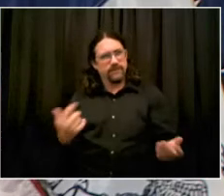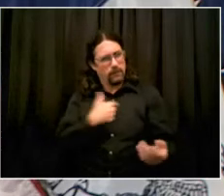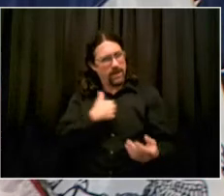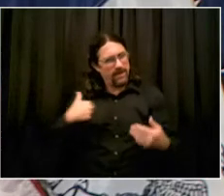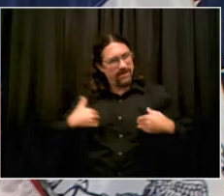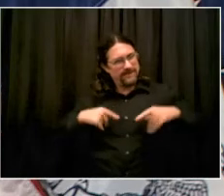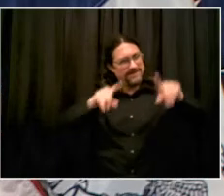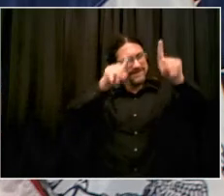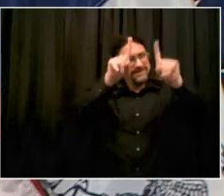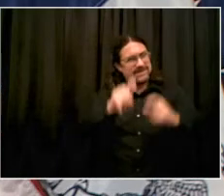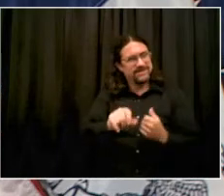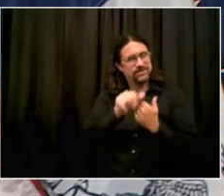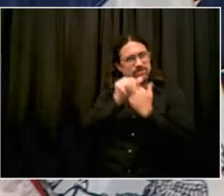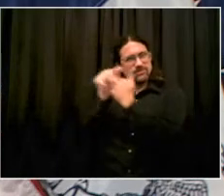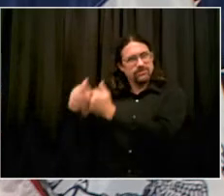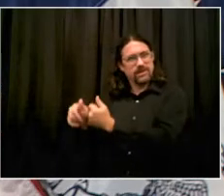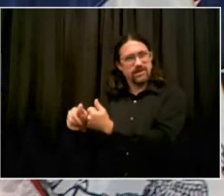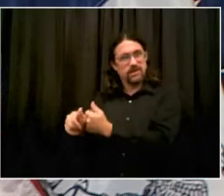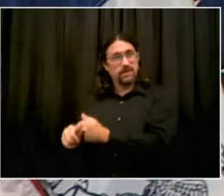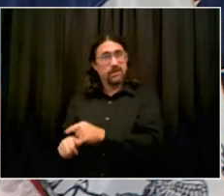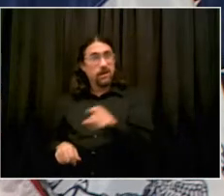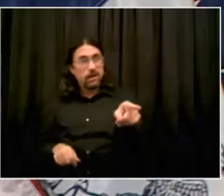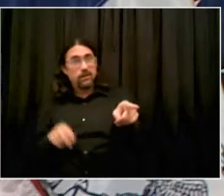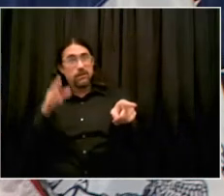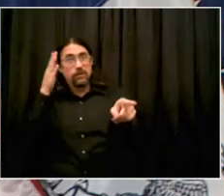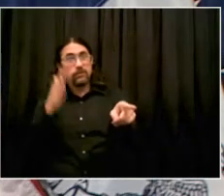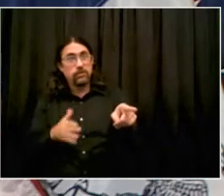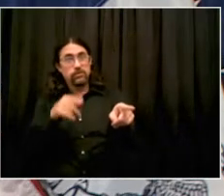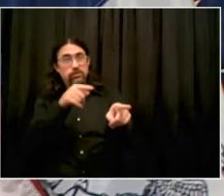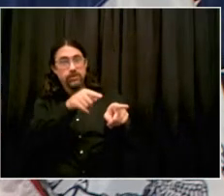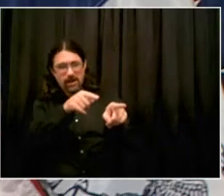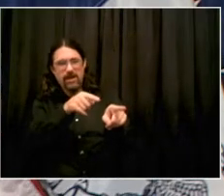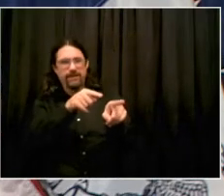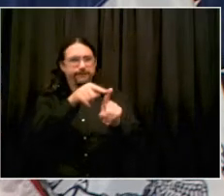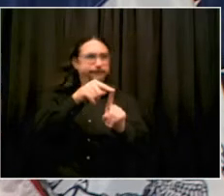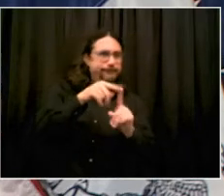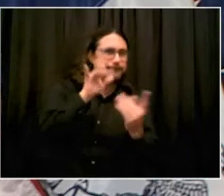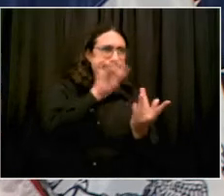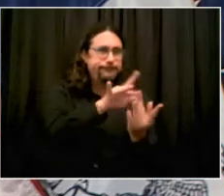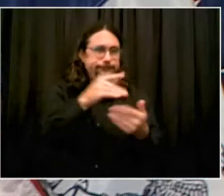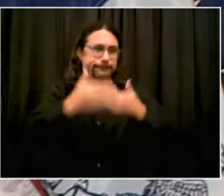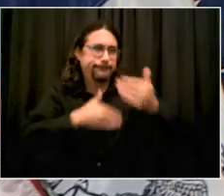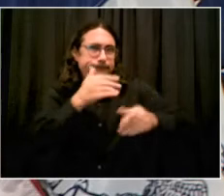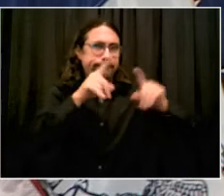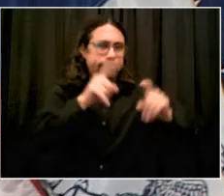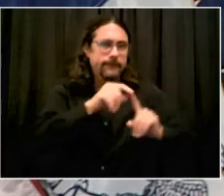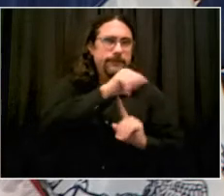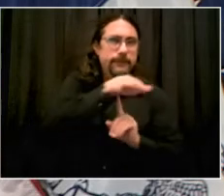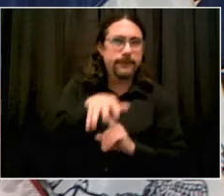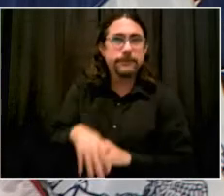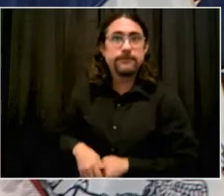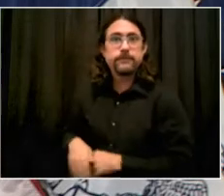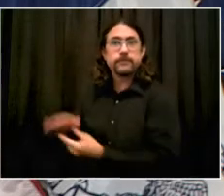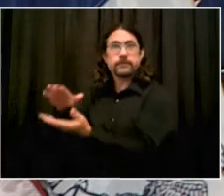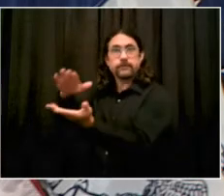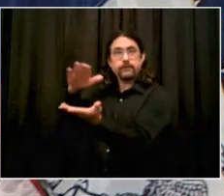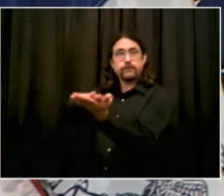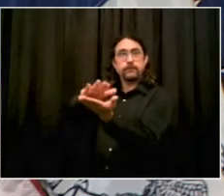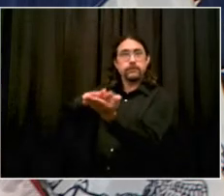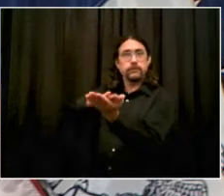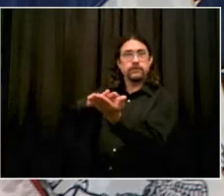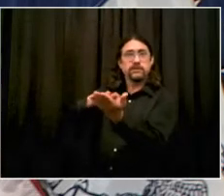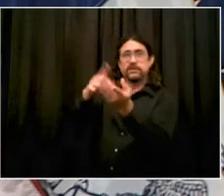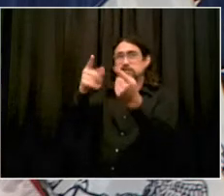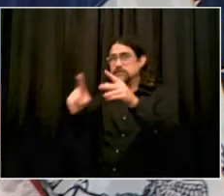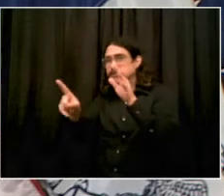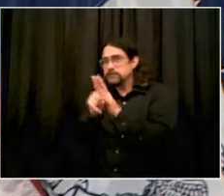everything that we have coming in. And this has been going on for weeks now that the Situation Room has been up. We're not seeing a nexus to